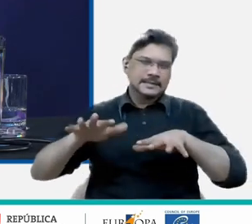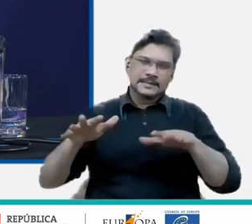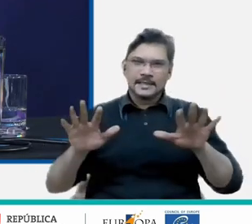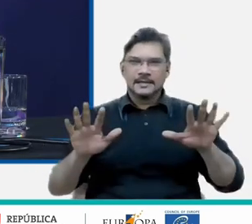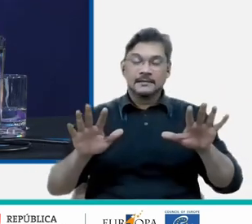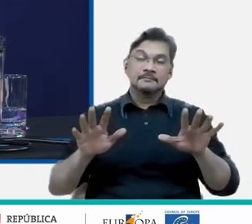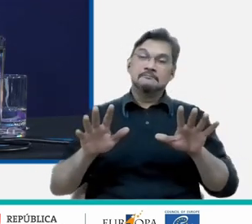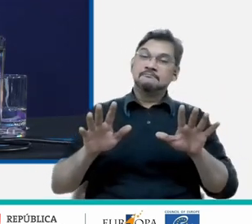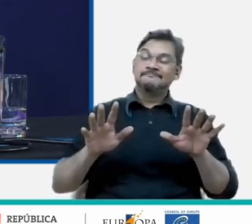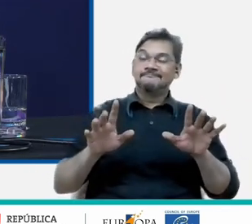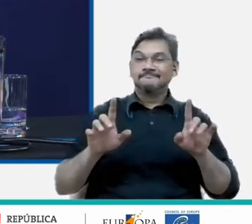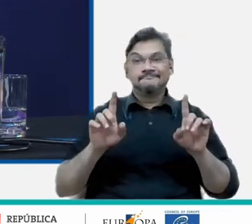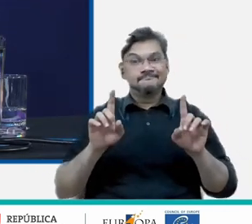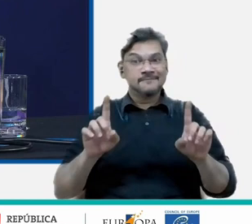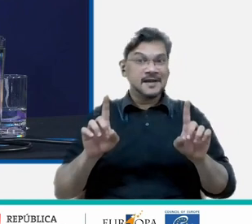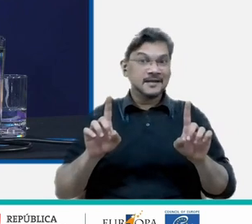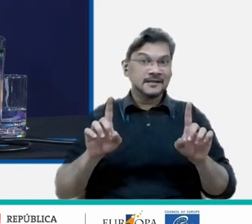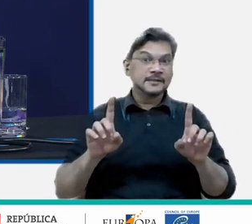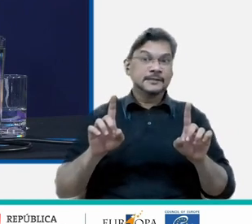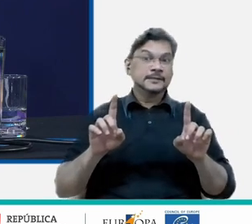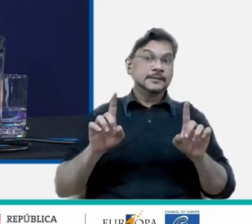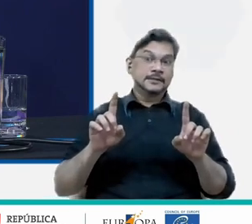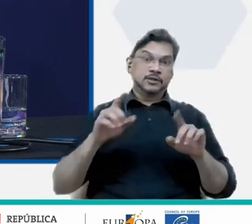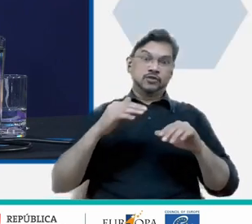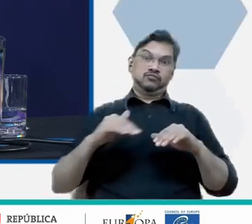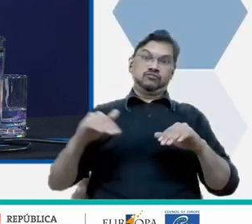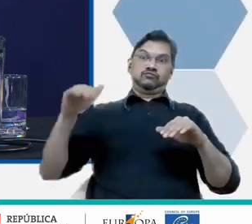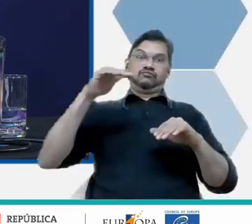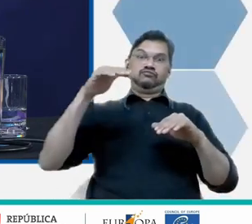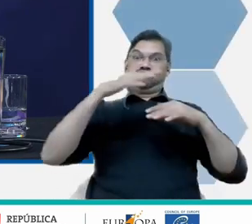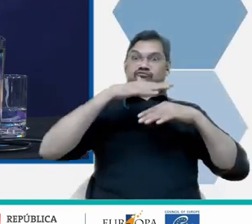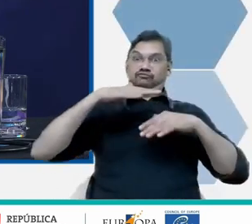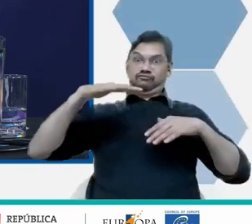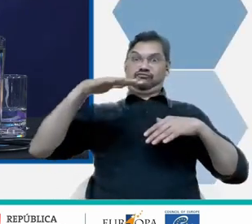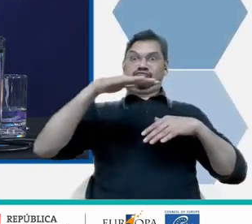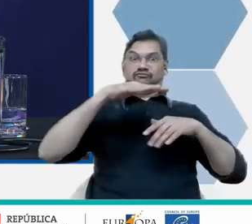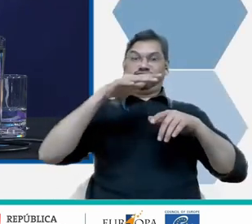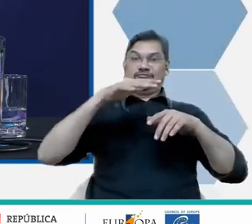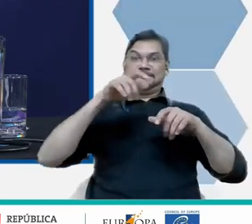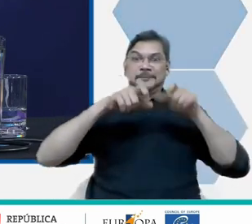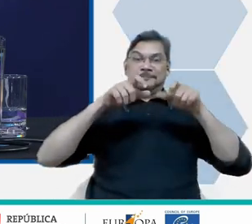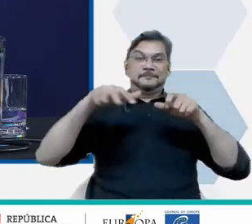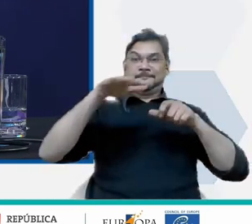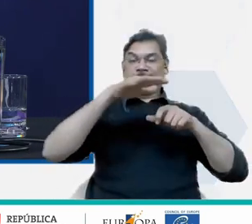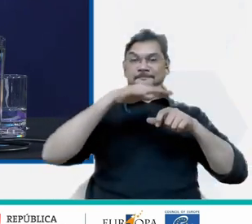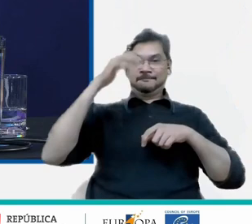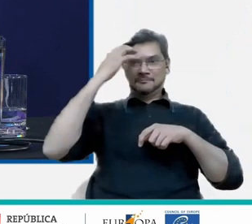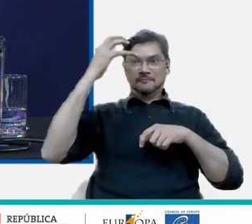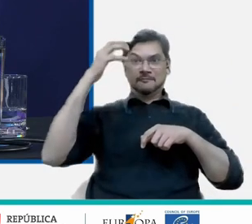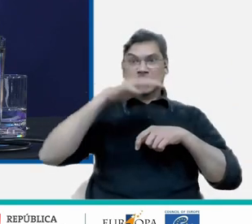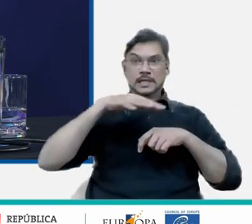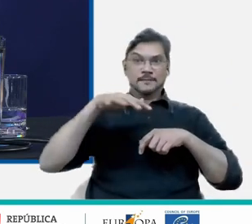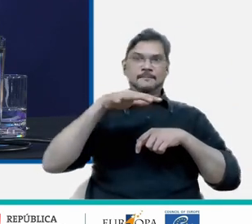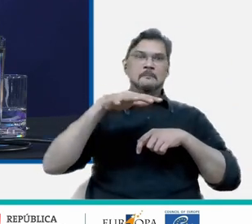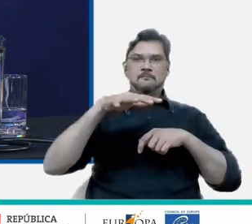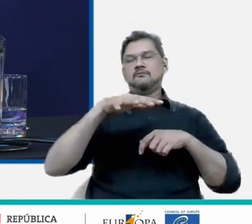so far really good political cooperation between ruling parties. So despite such a complex